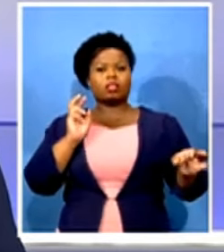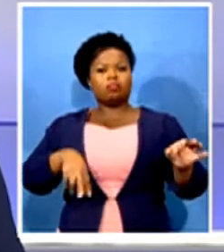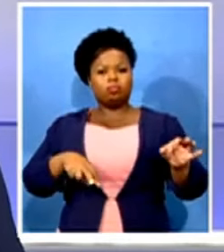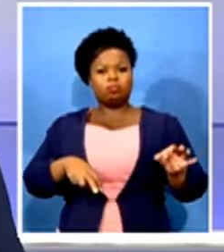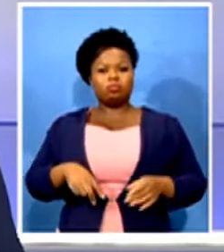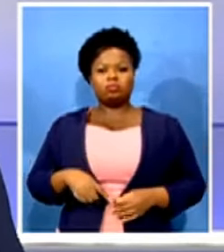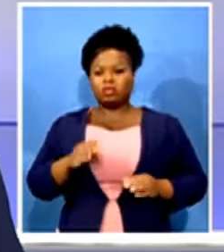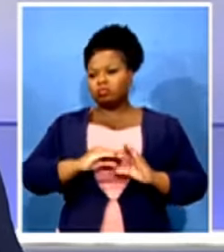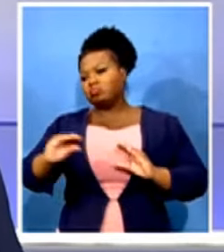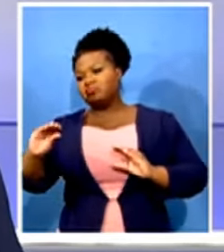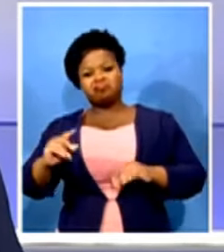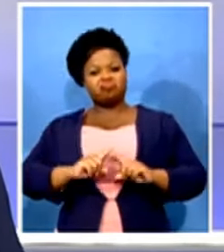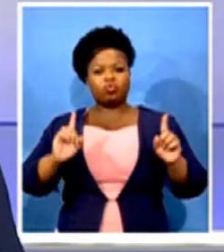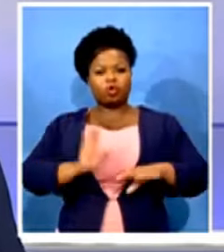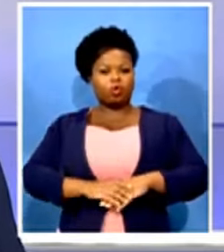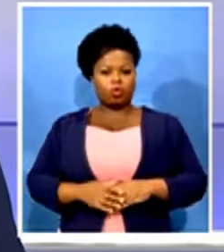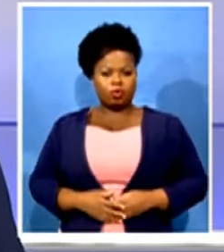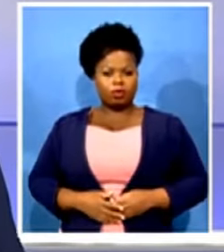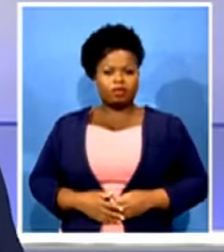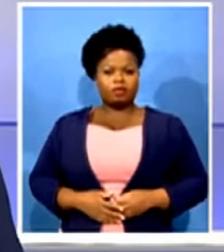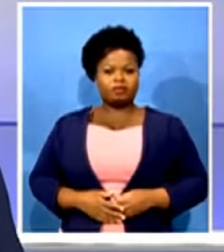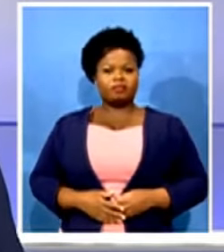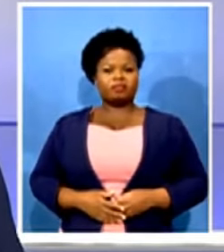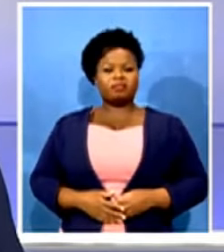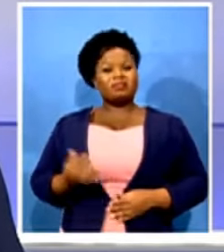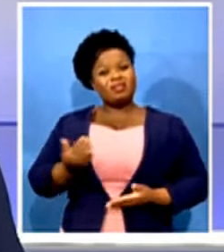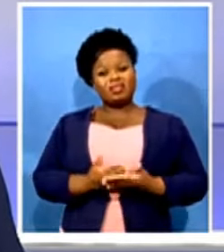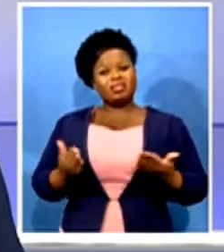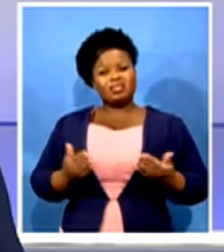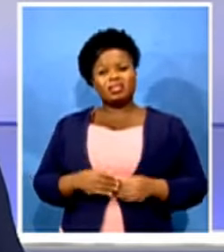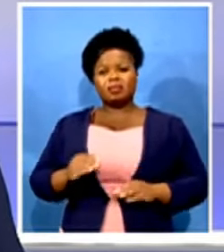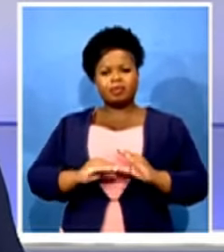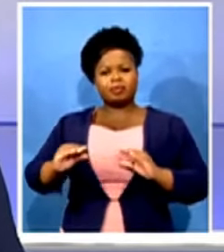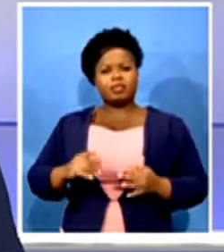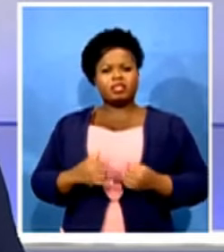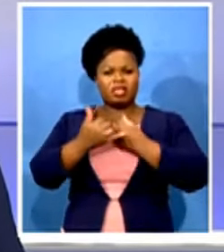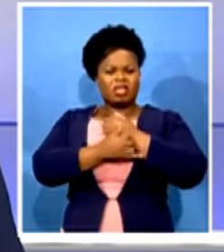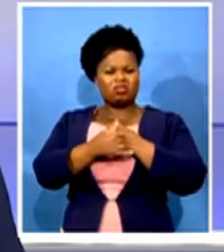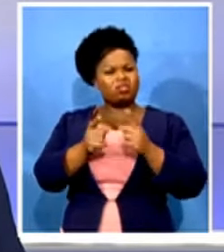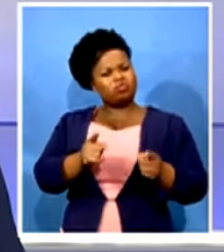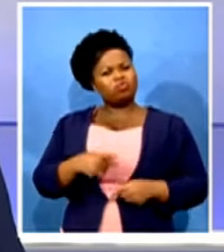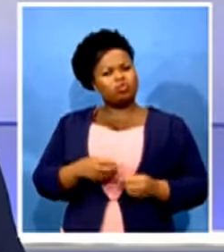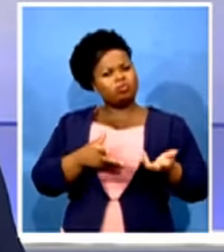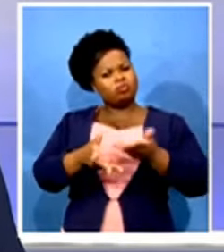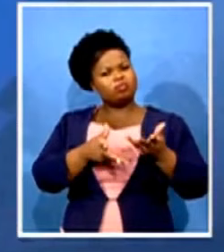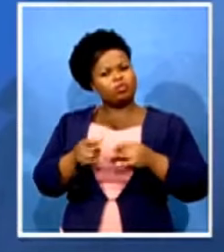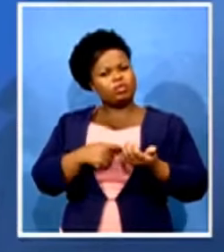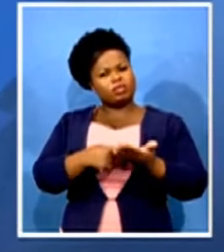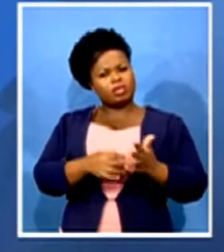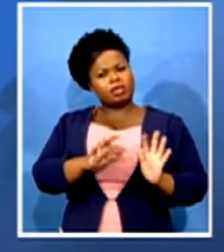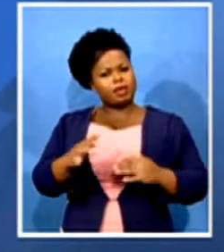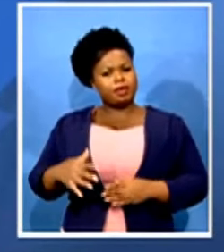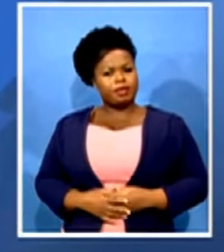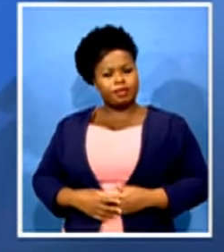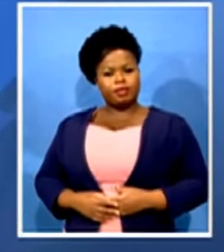in some initiatives, some investment initiatives in the country. How are you engaging with this conversation? Look, I think the entire